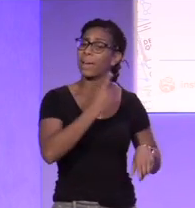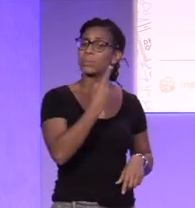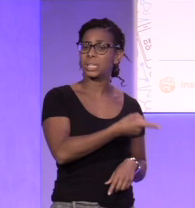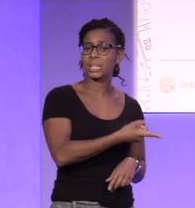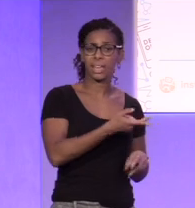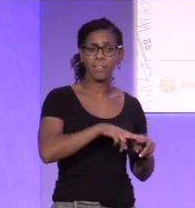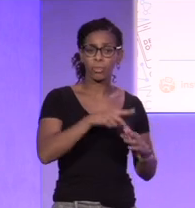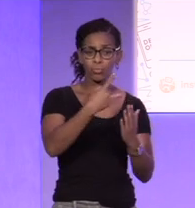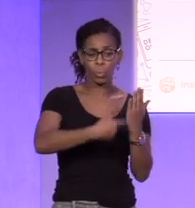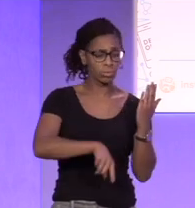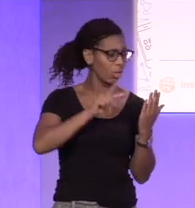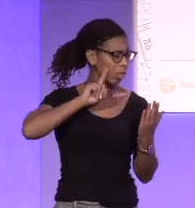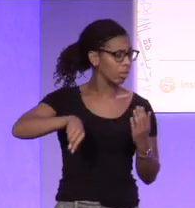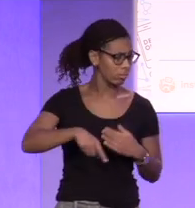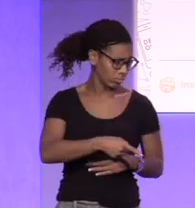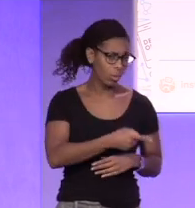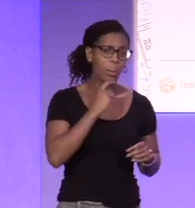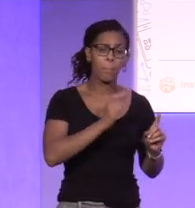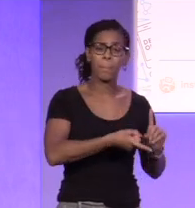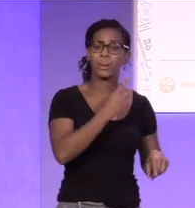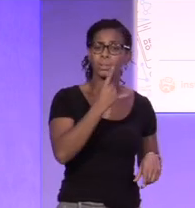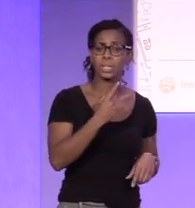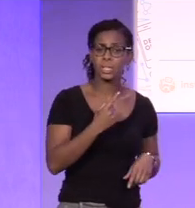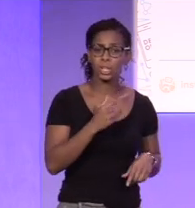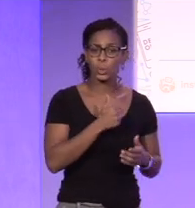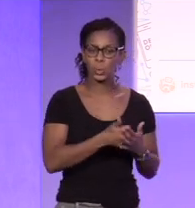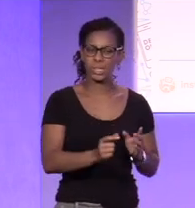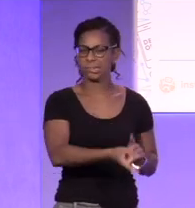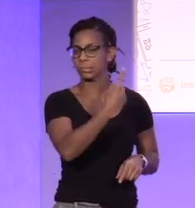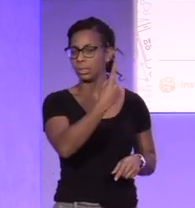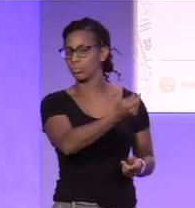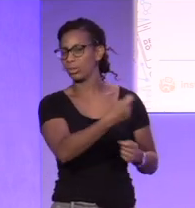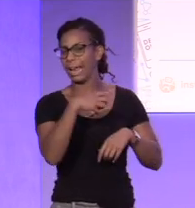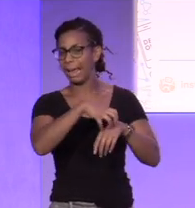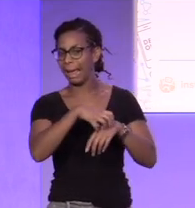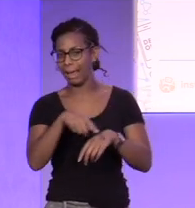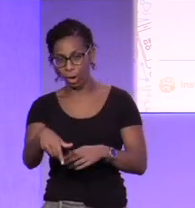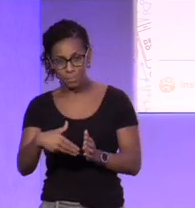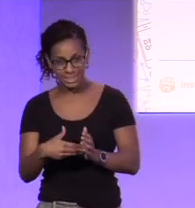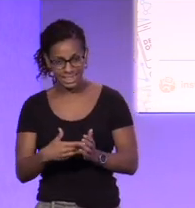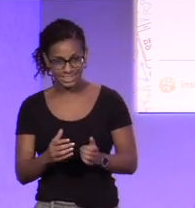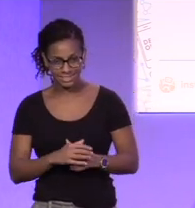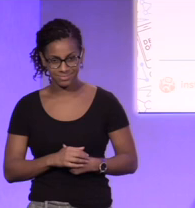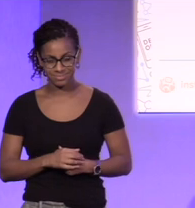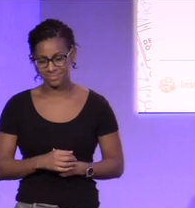rules. And that's usually cake on a Monday. And I've had to pay that price.